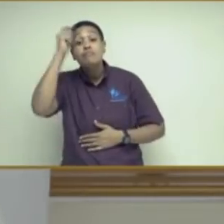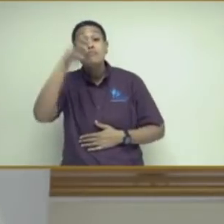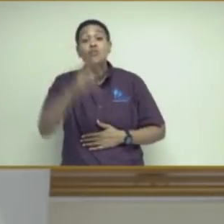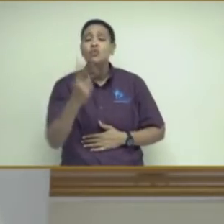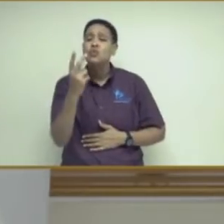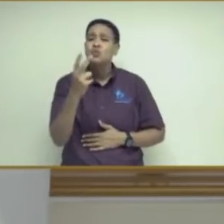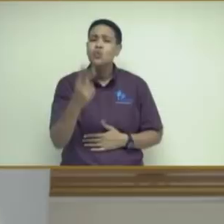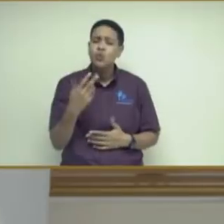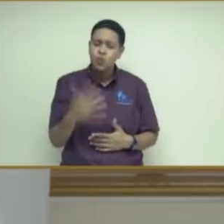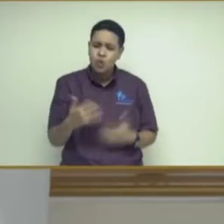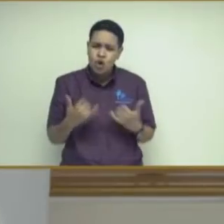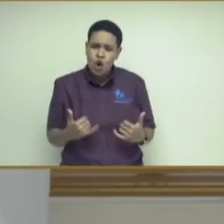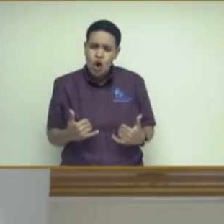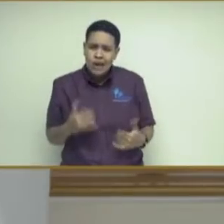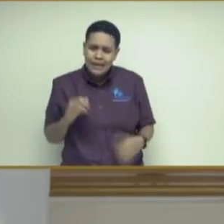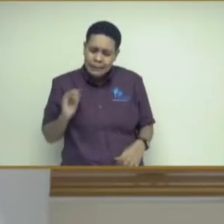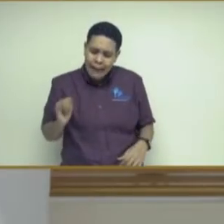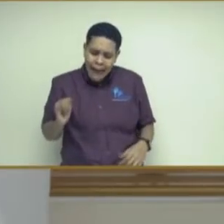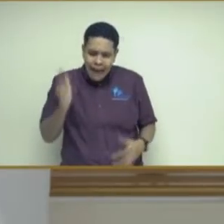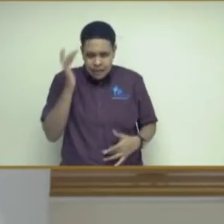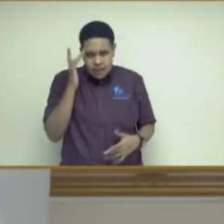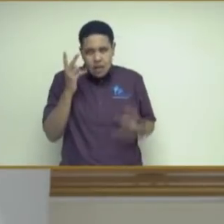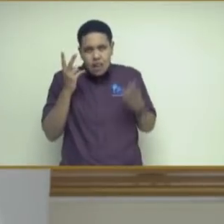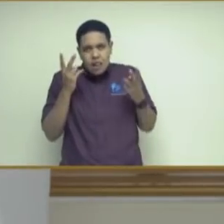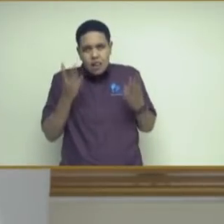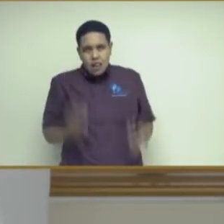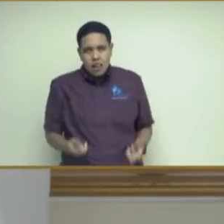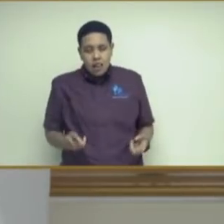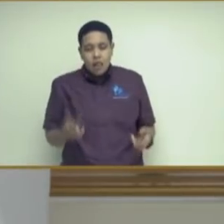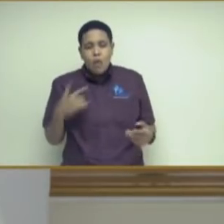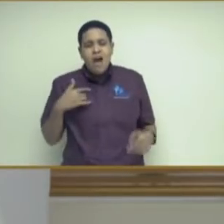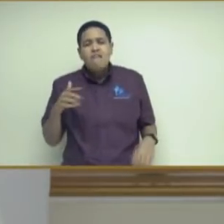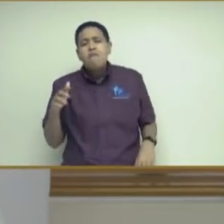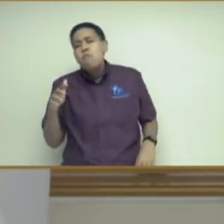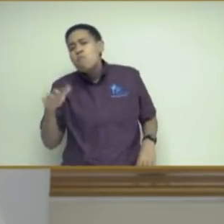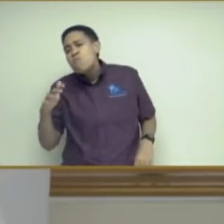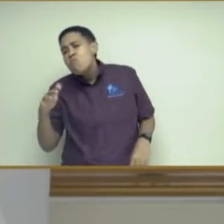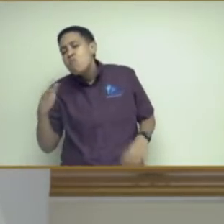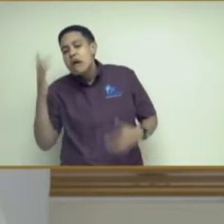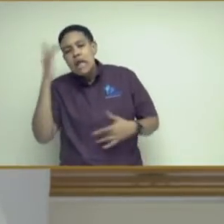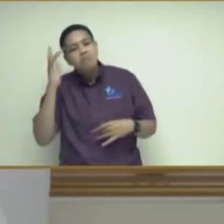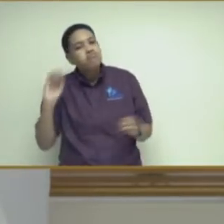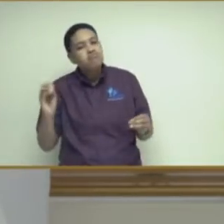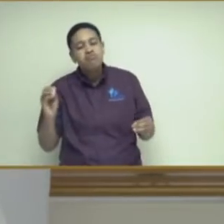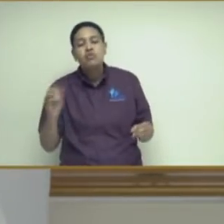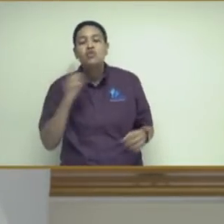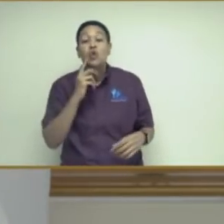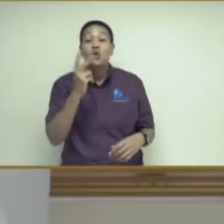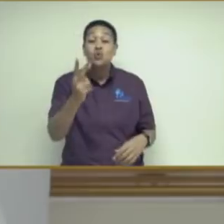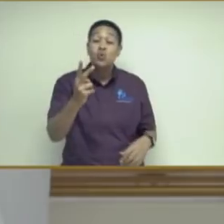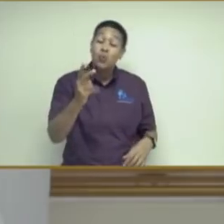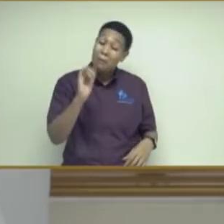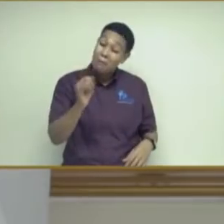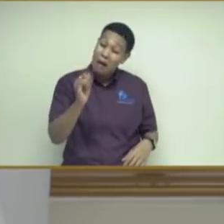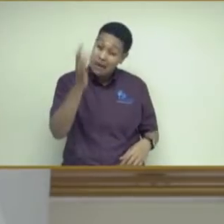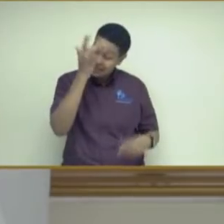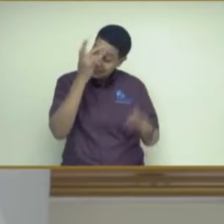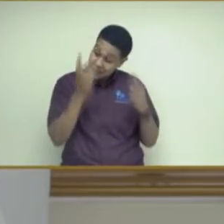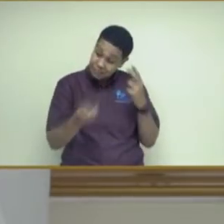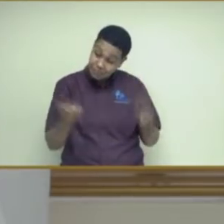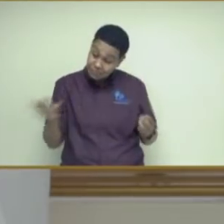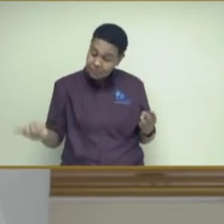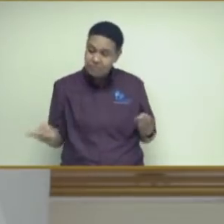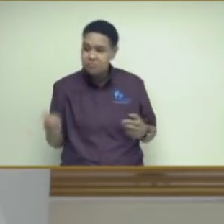ill cases, and we have no moderately ill cases at this time. So 2 critically ill, the rest